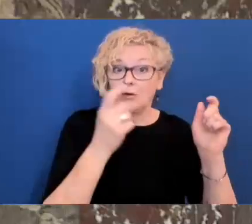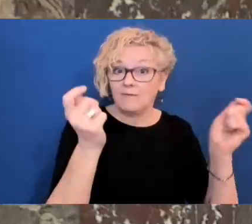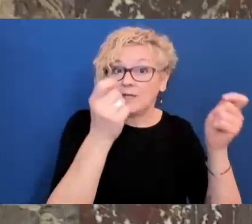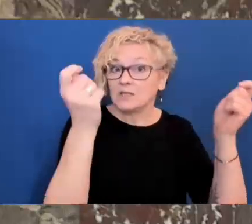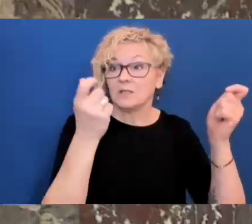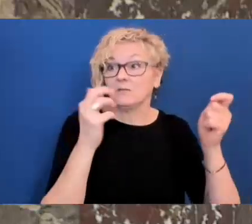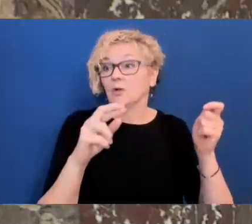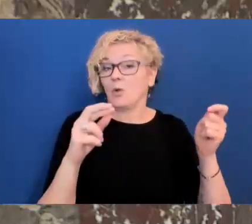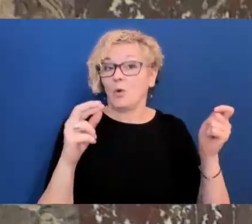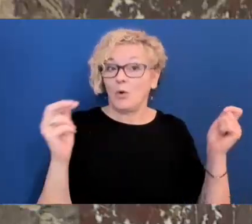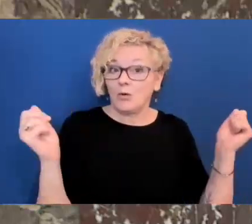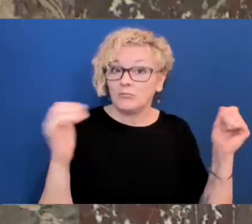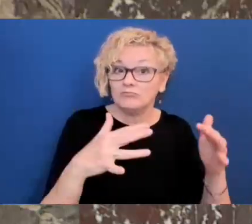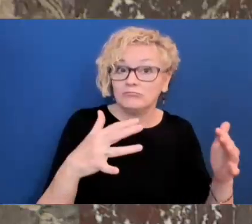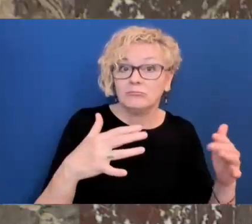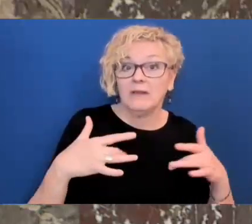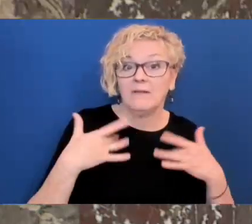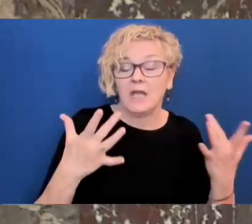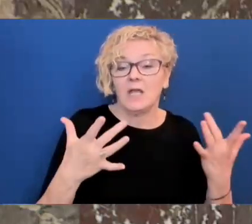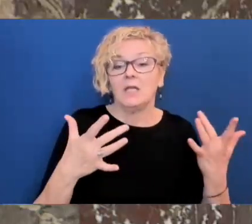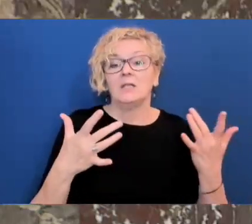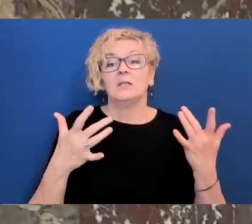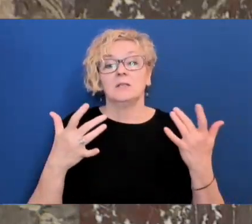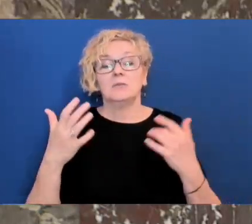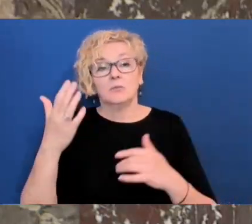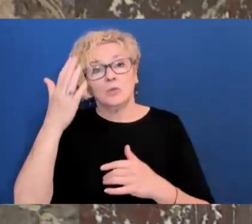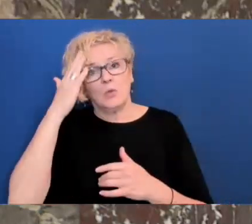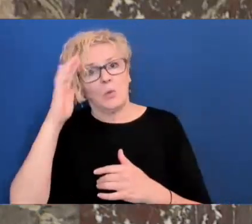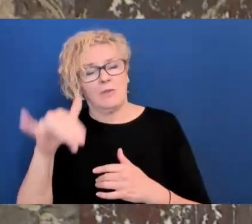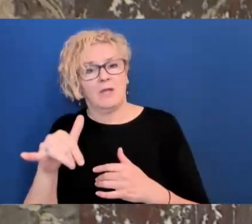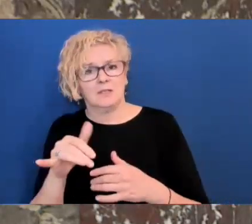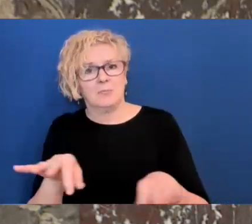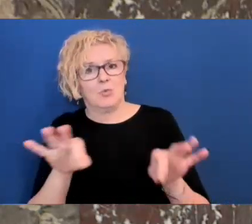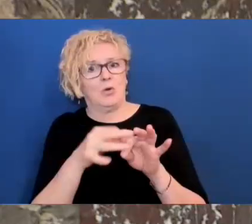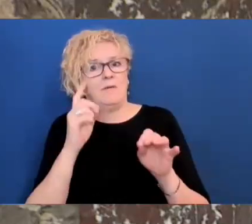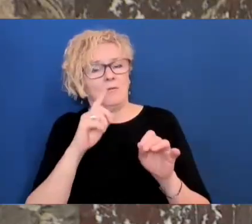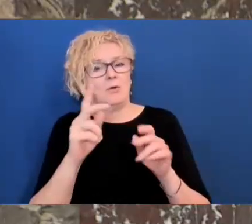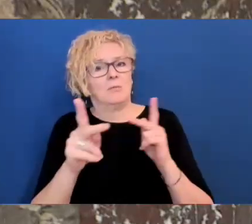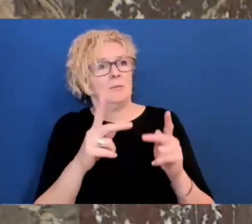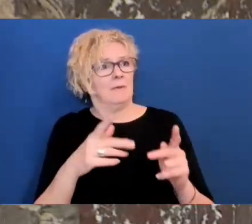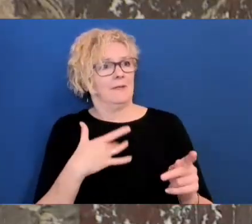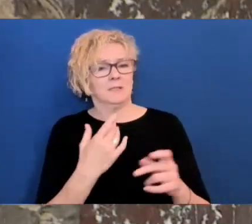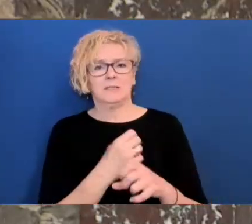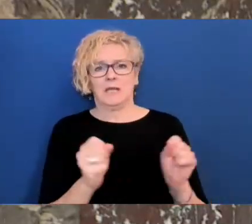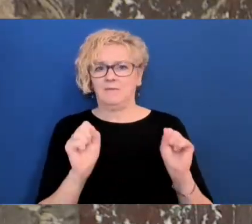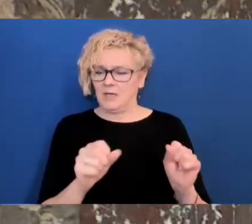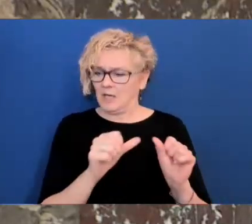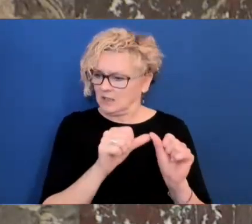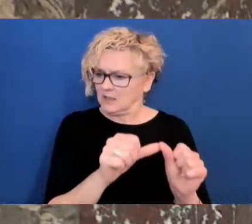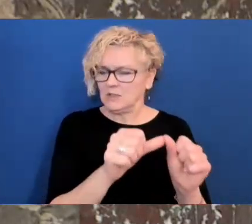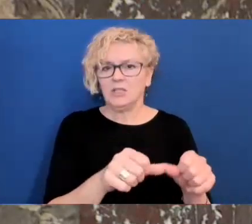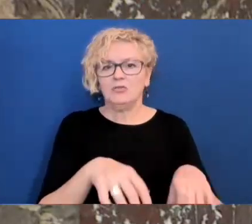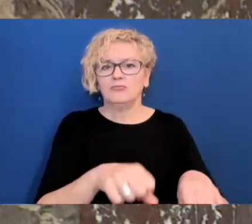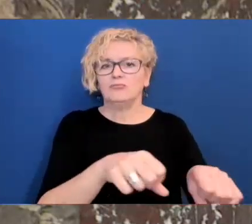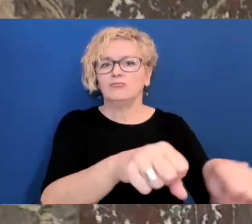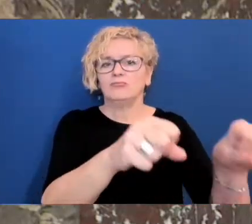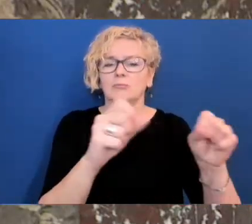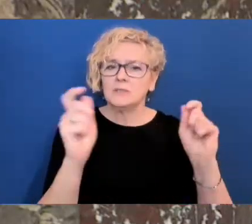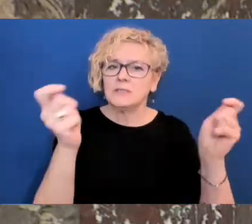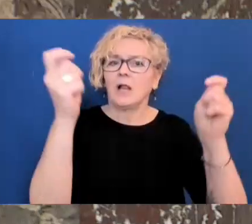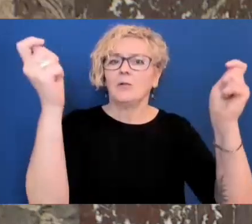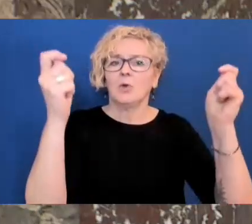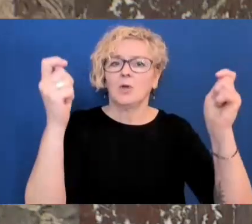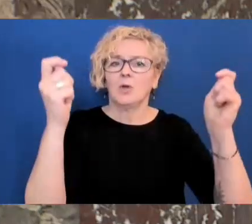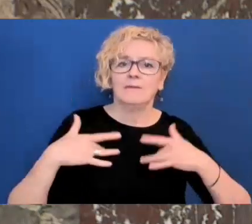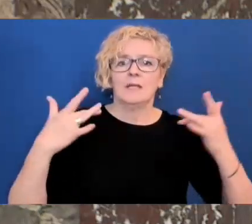British Columbians are able to continue celebrating. In terms of this specific incident, I won't join the member